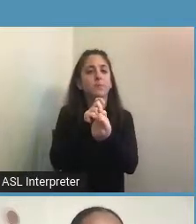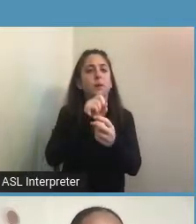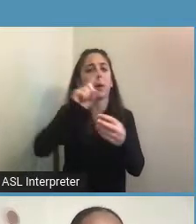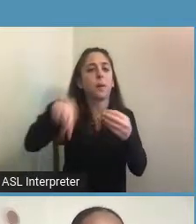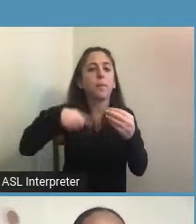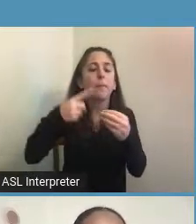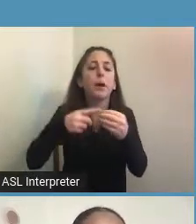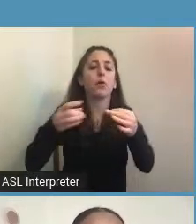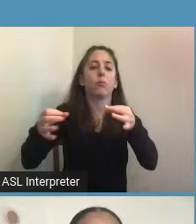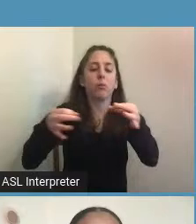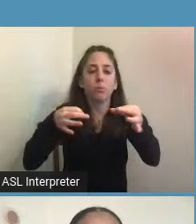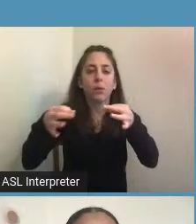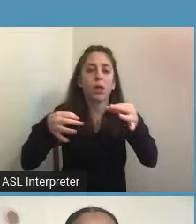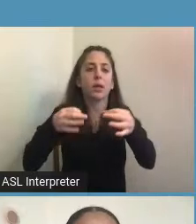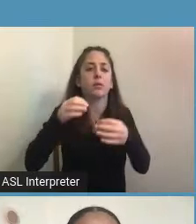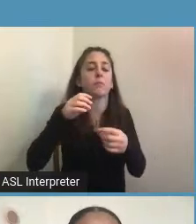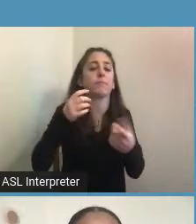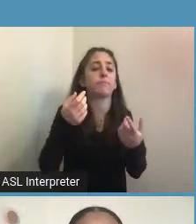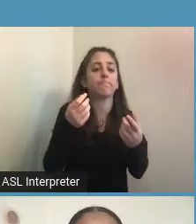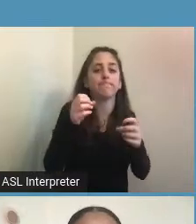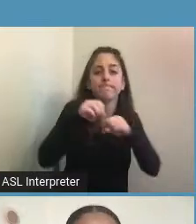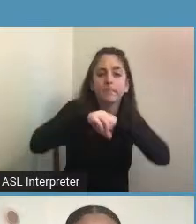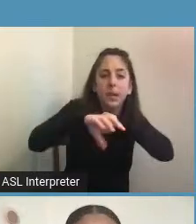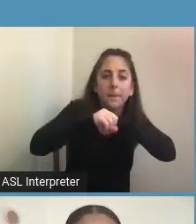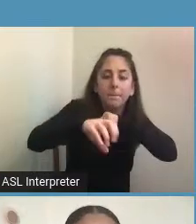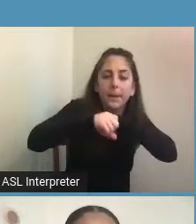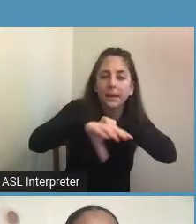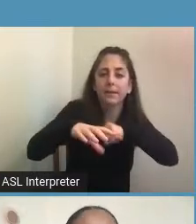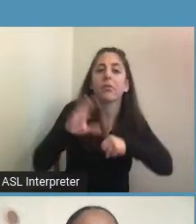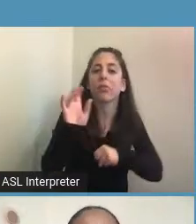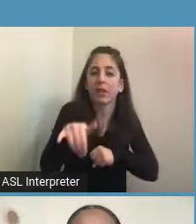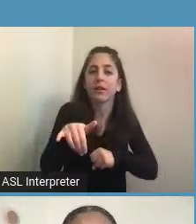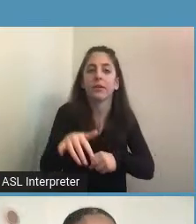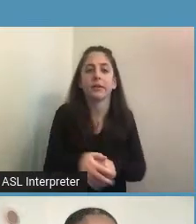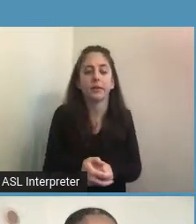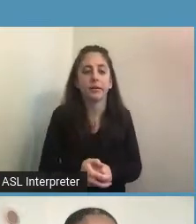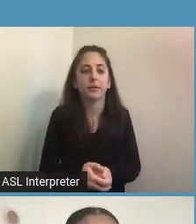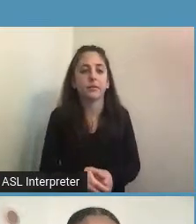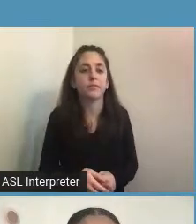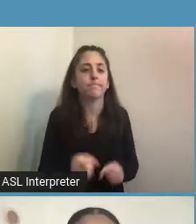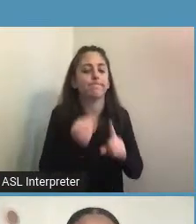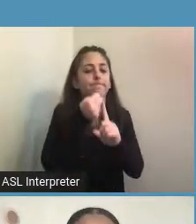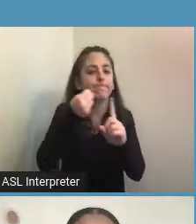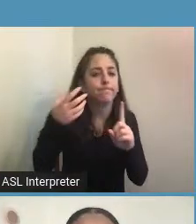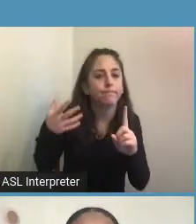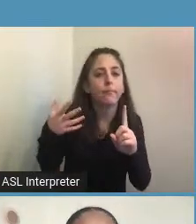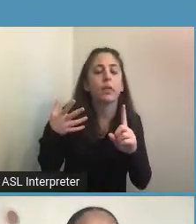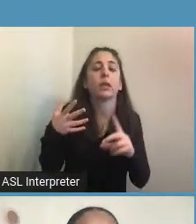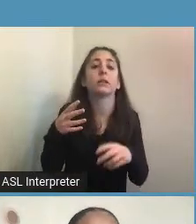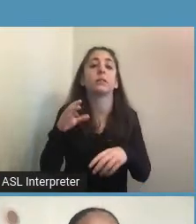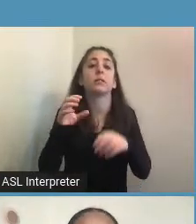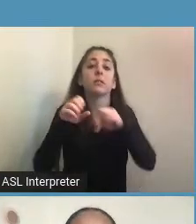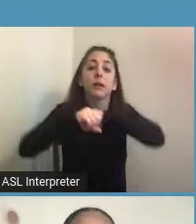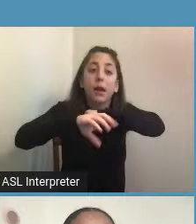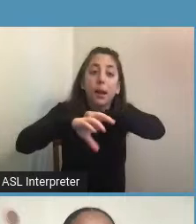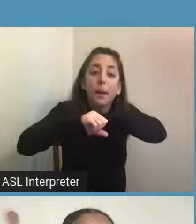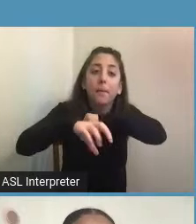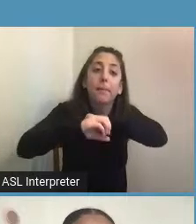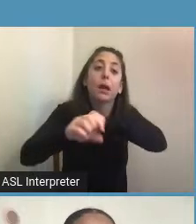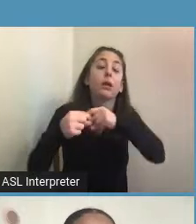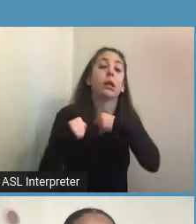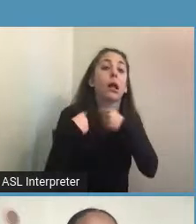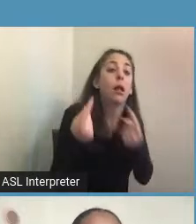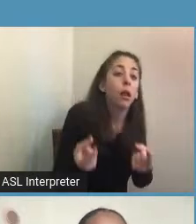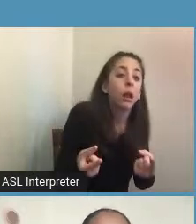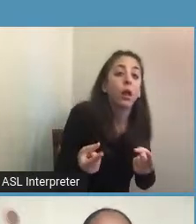program that goes along with the campaign, or how long the campaign is going to be going on for. Include the